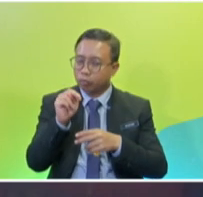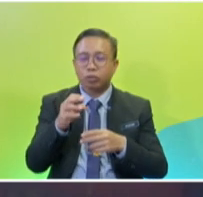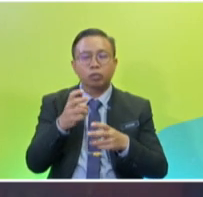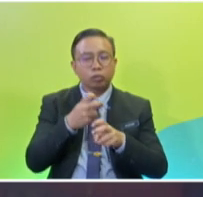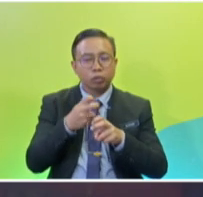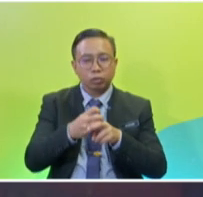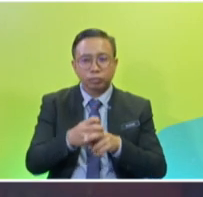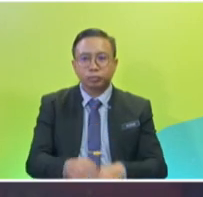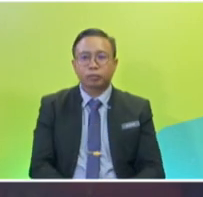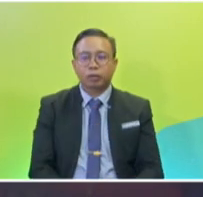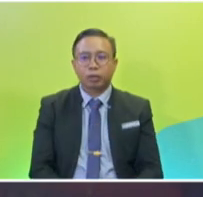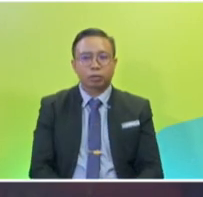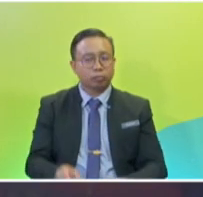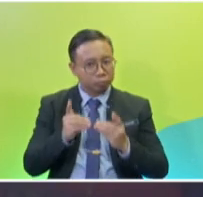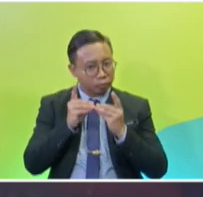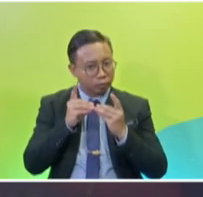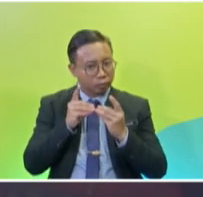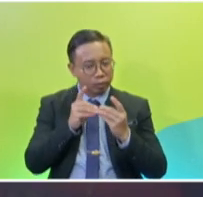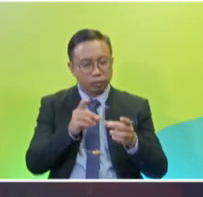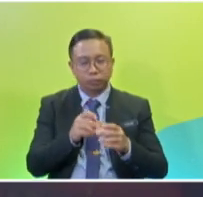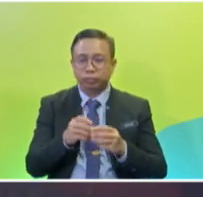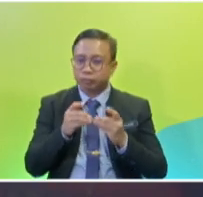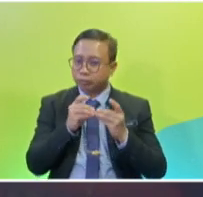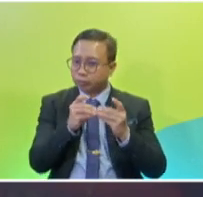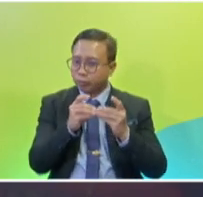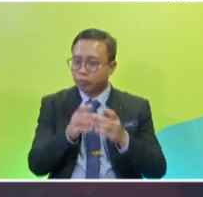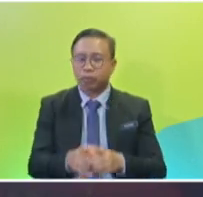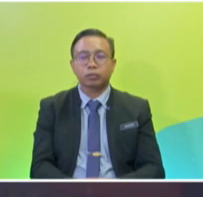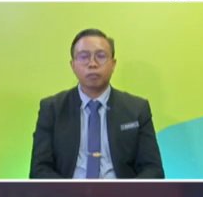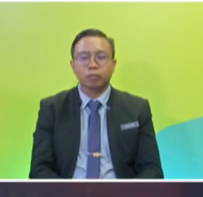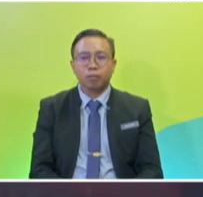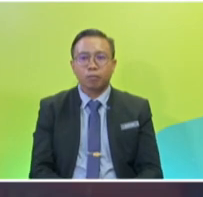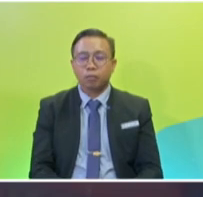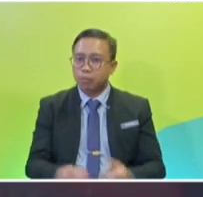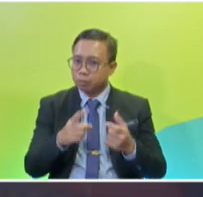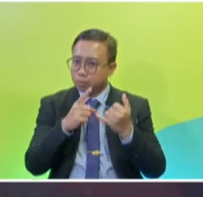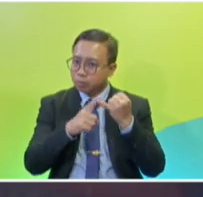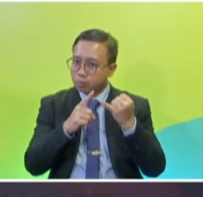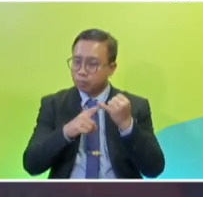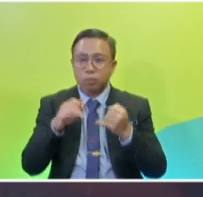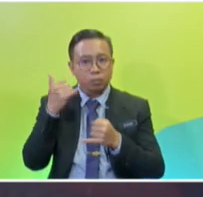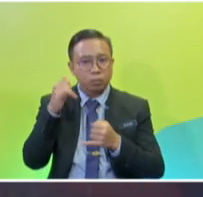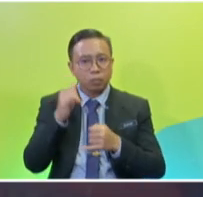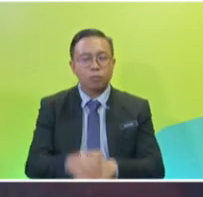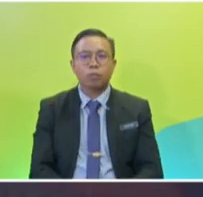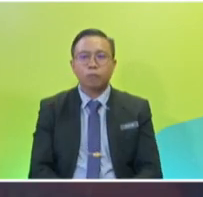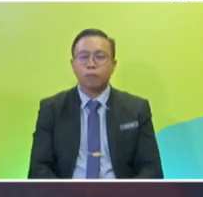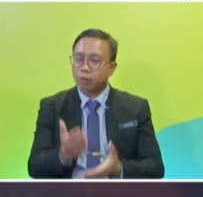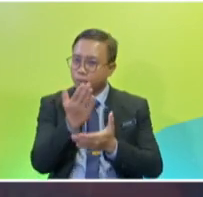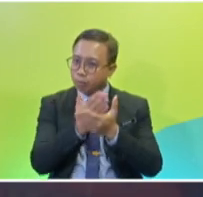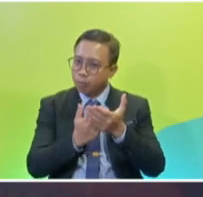because definitely, you face challenges outside together. Yes, mm-hmm, and the last color would also be yellow, mm-hmm, have